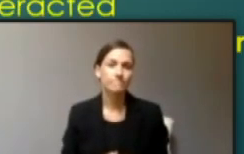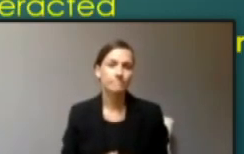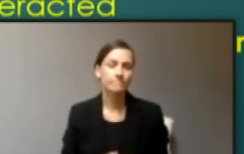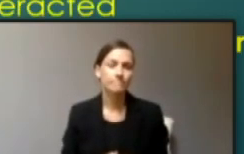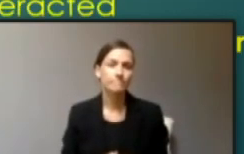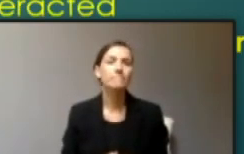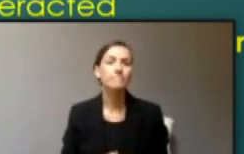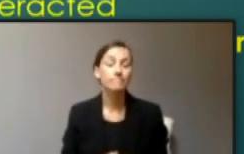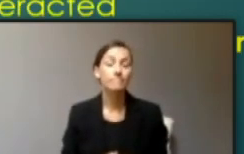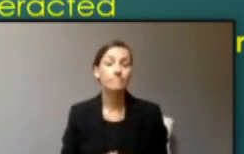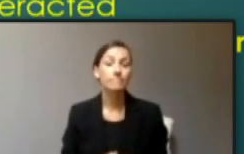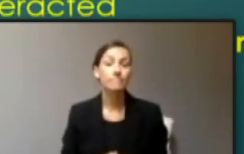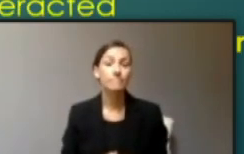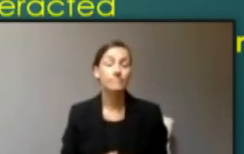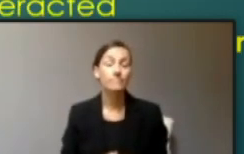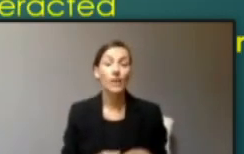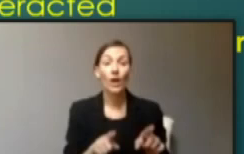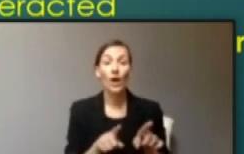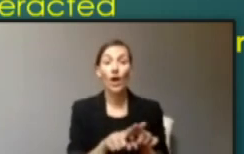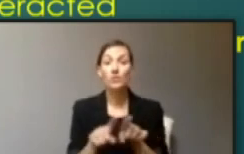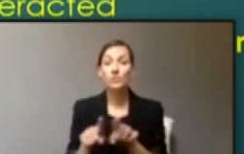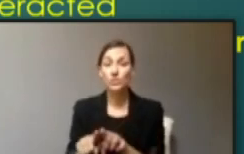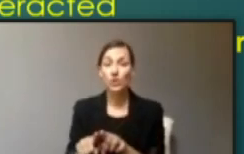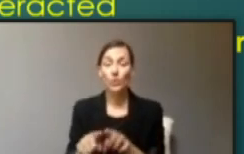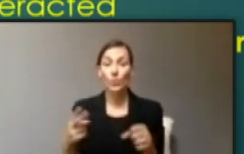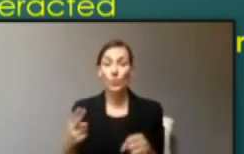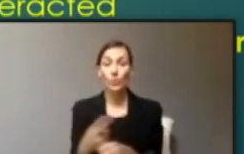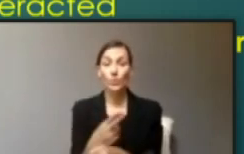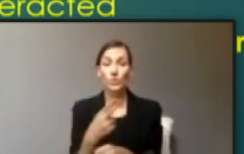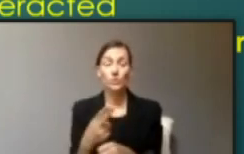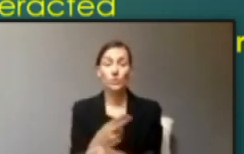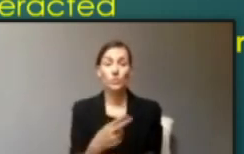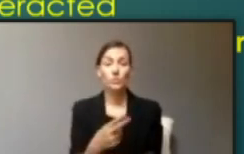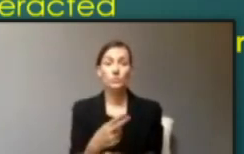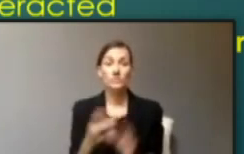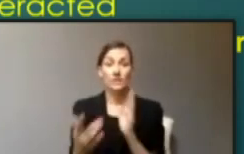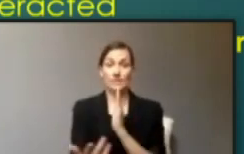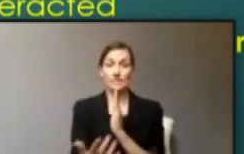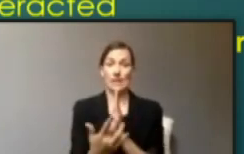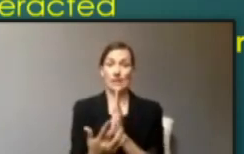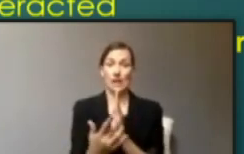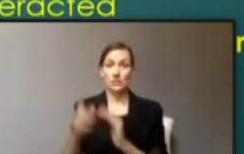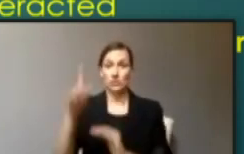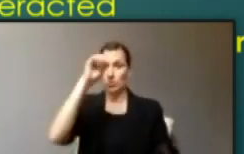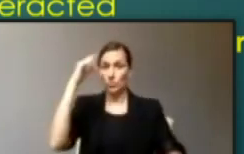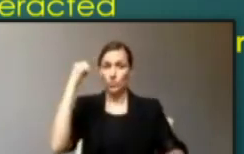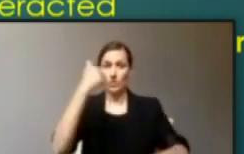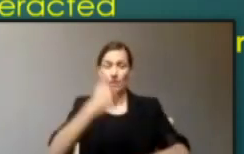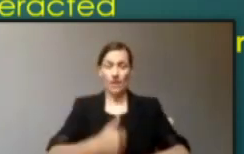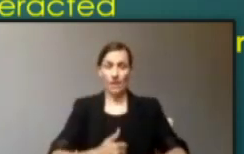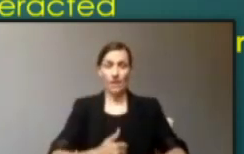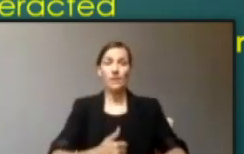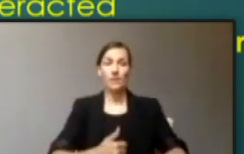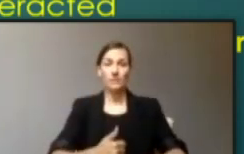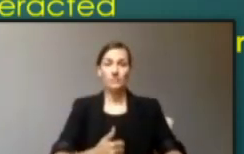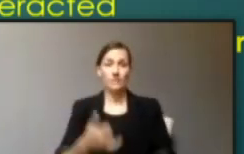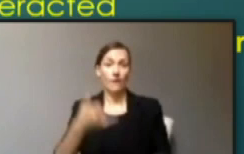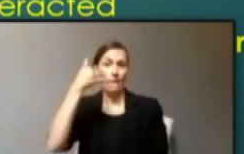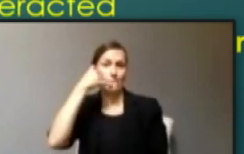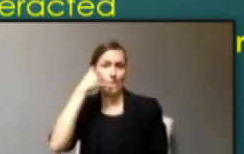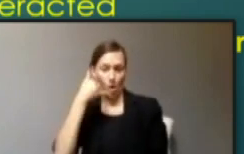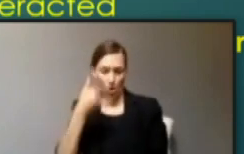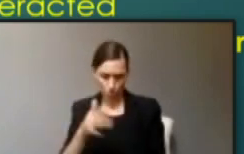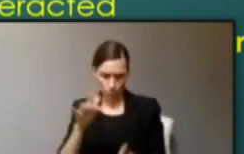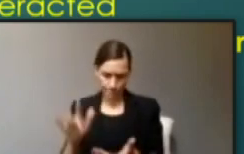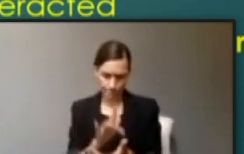And then what we also did was we used mobile technology to create this measure that we could deliver through a mobile device and an